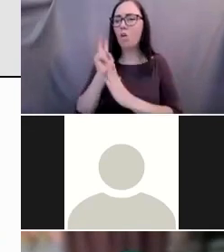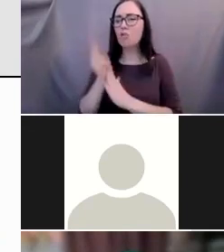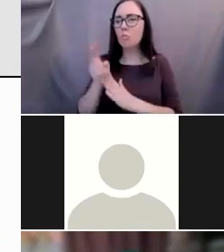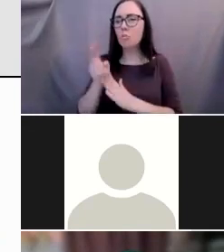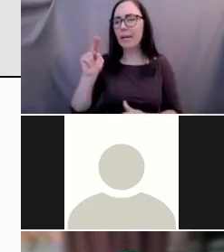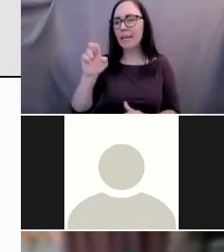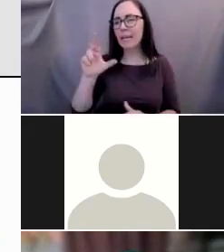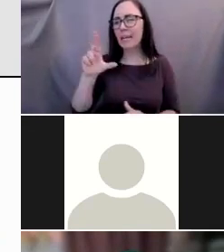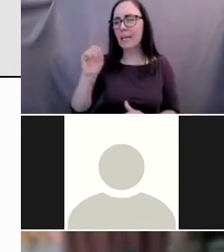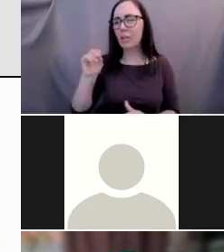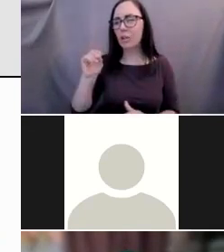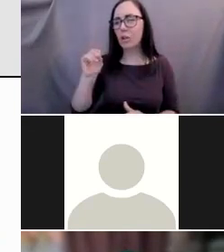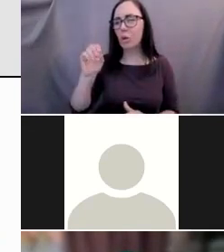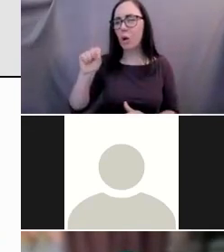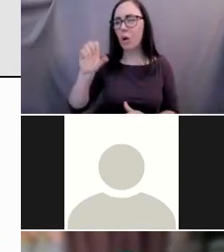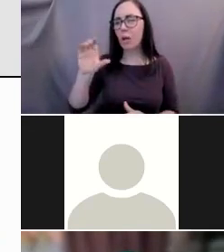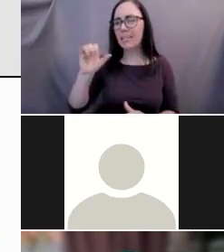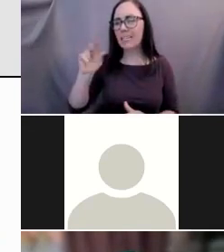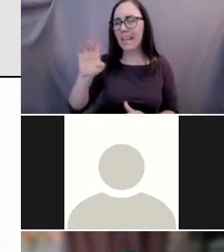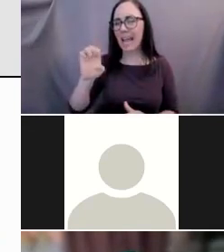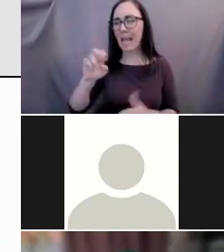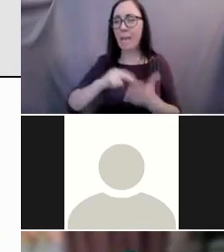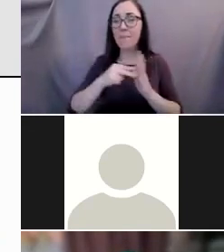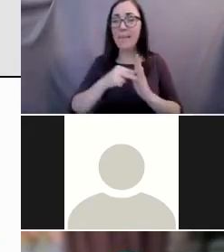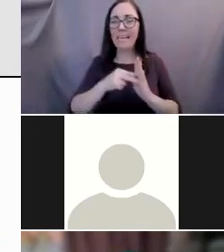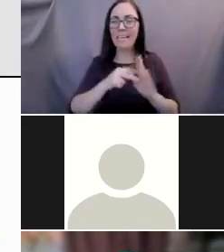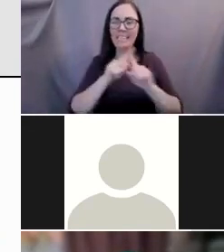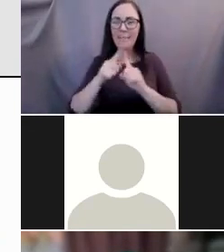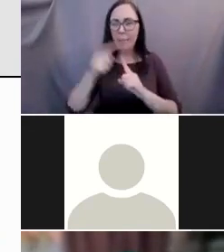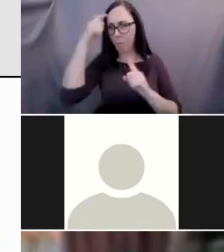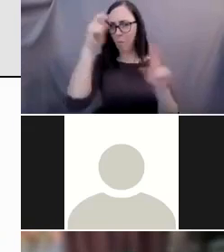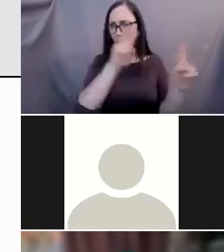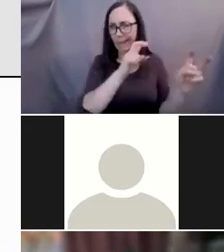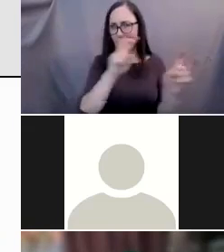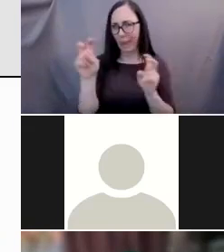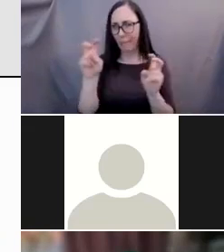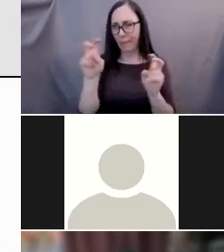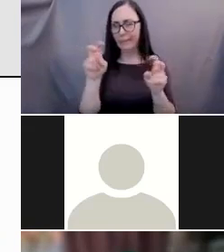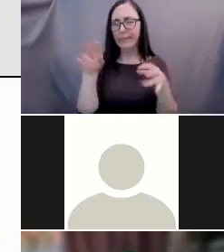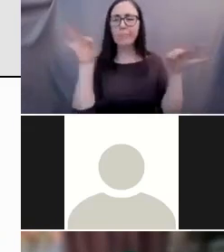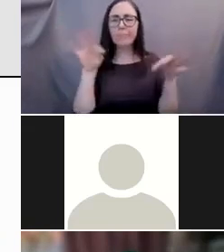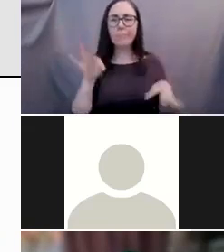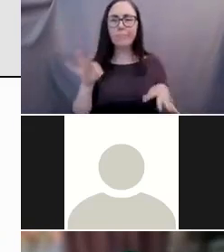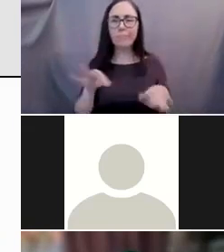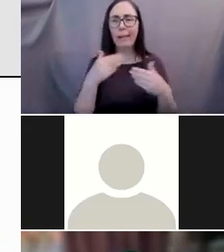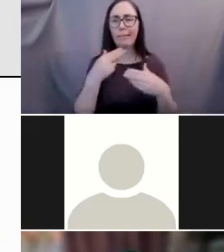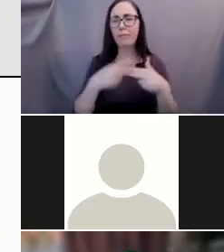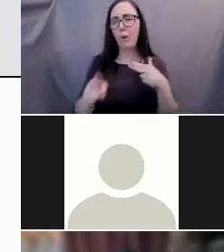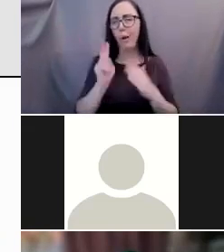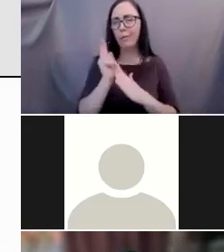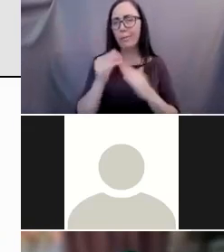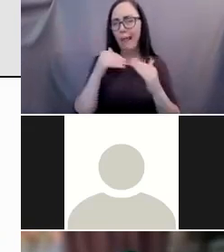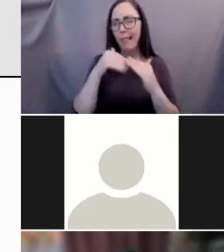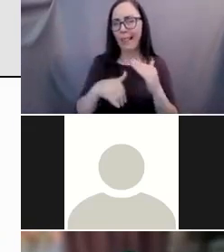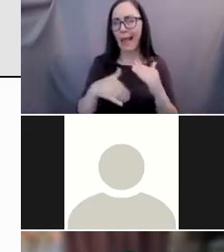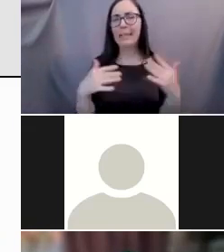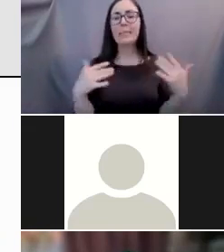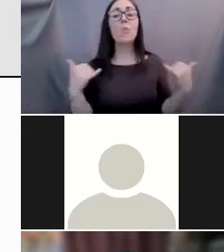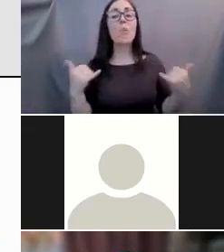explain neuroscience topics in 2 minutes or less. In this installment, I will discuss the HPA